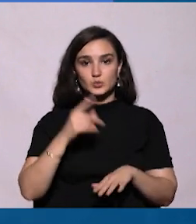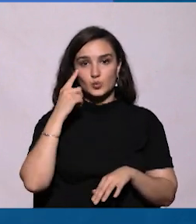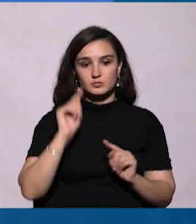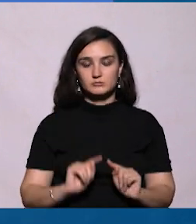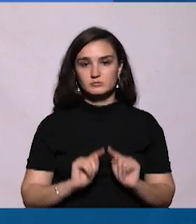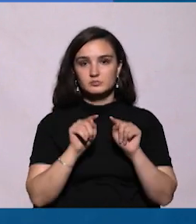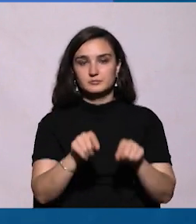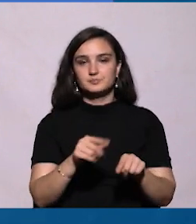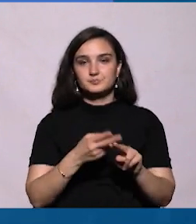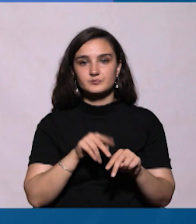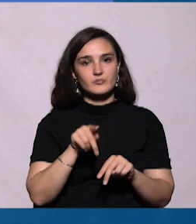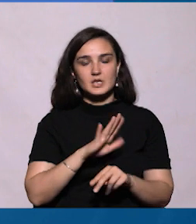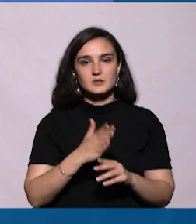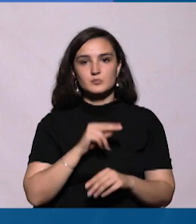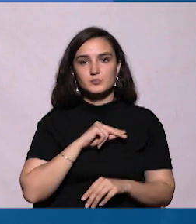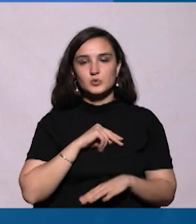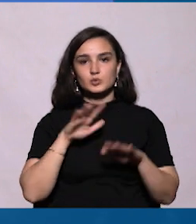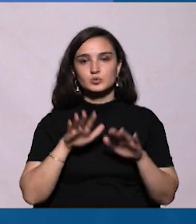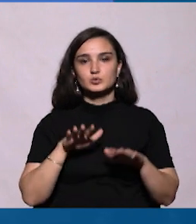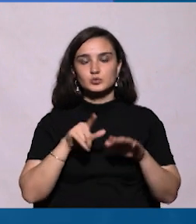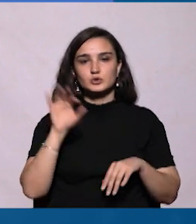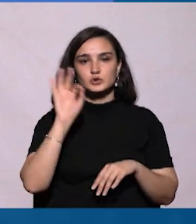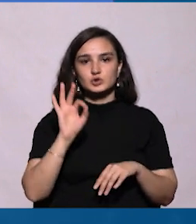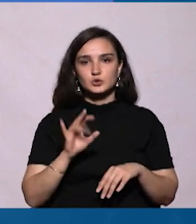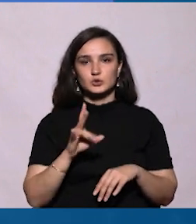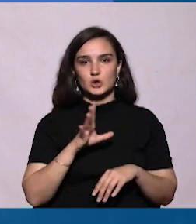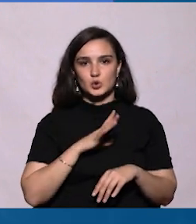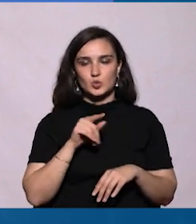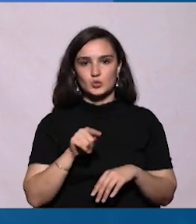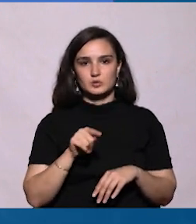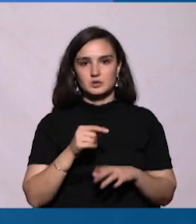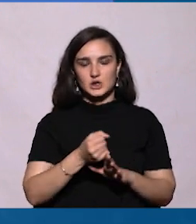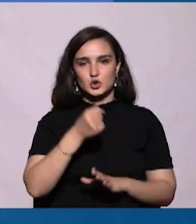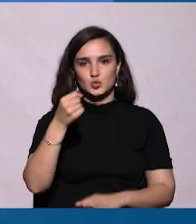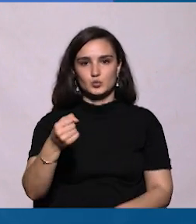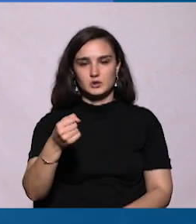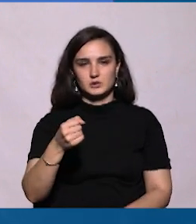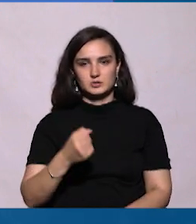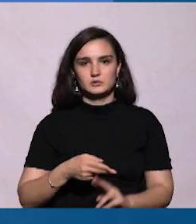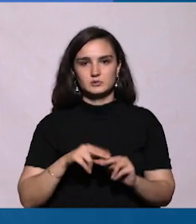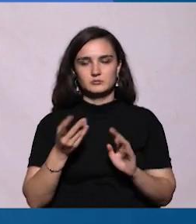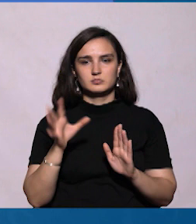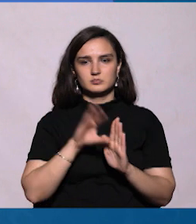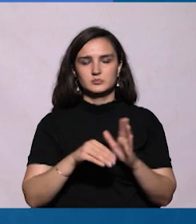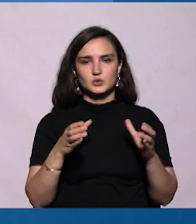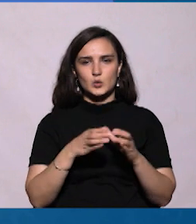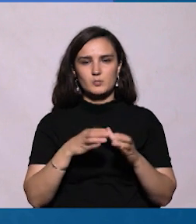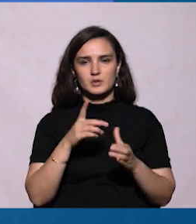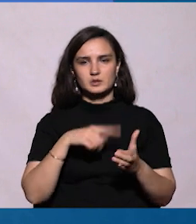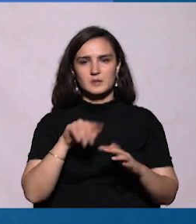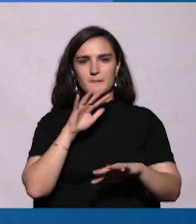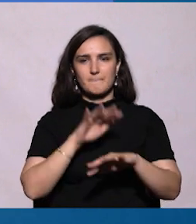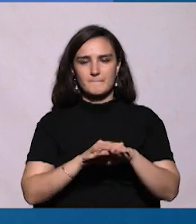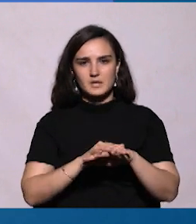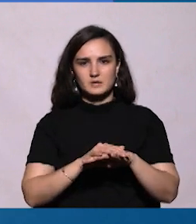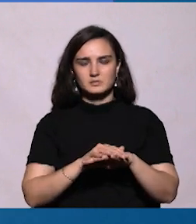apply for. It is a position that you are often have to be appointed to. This includes companies like